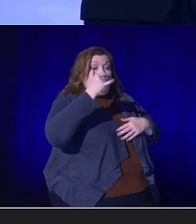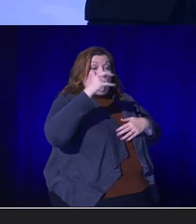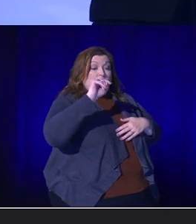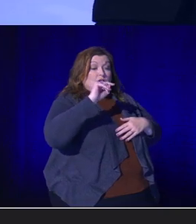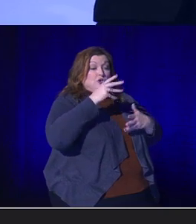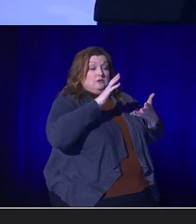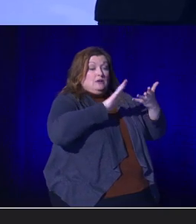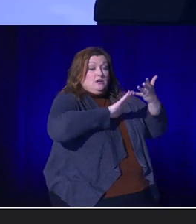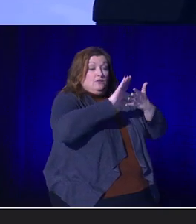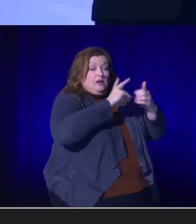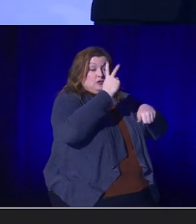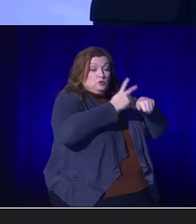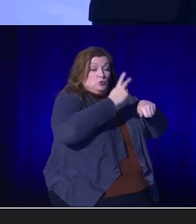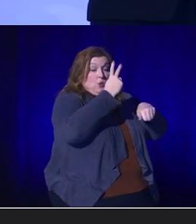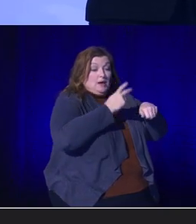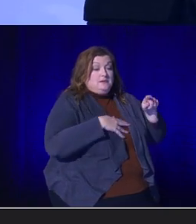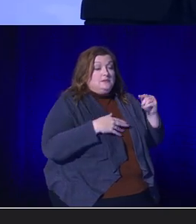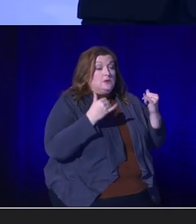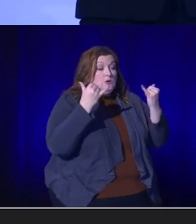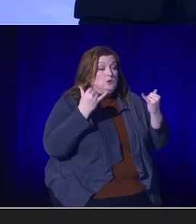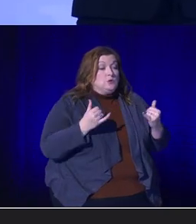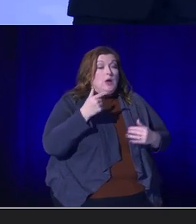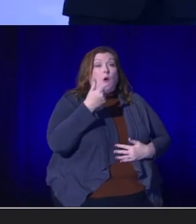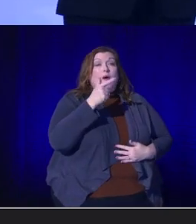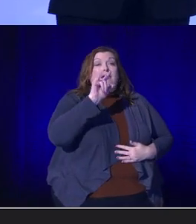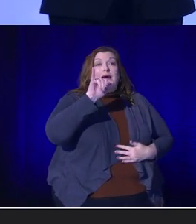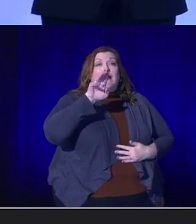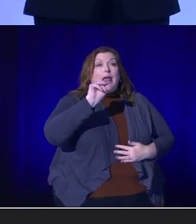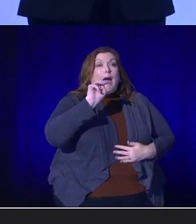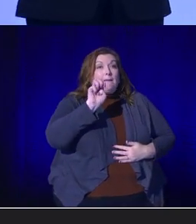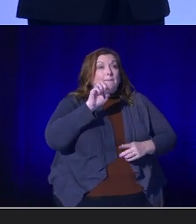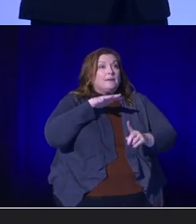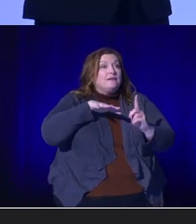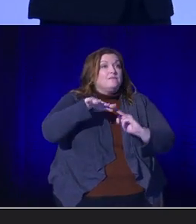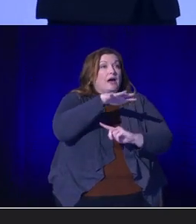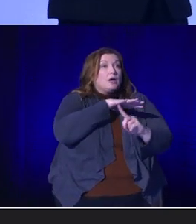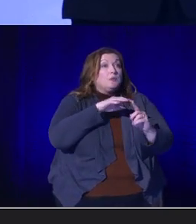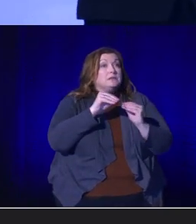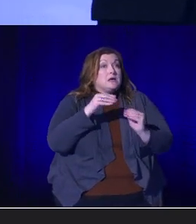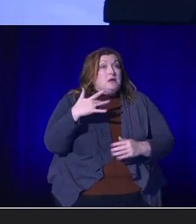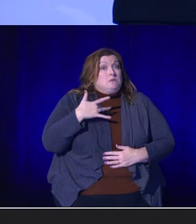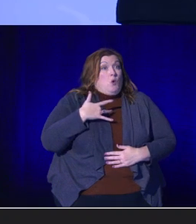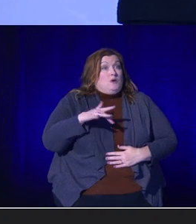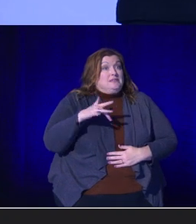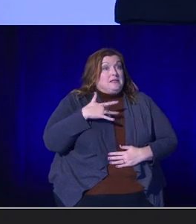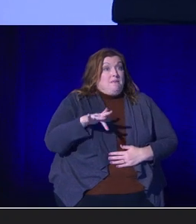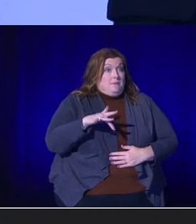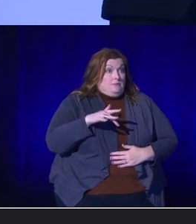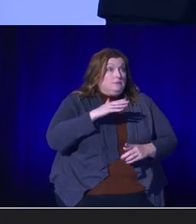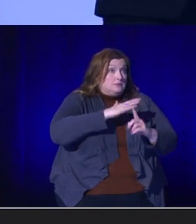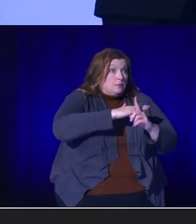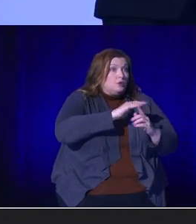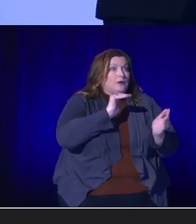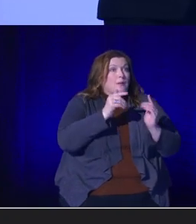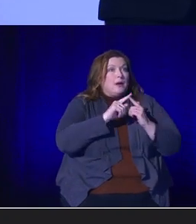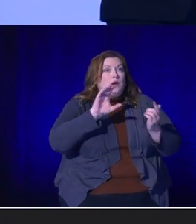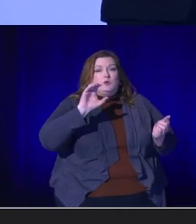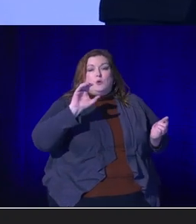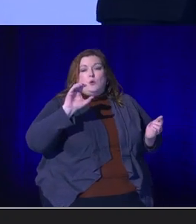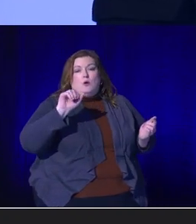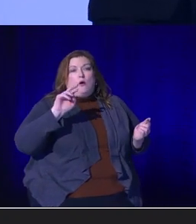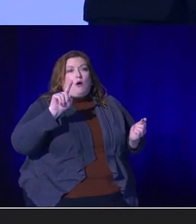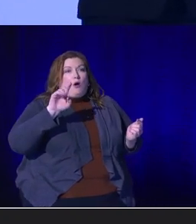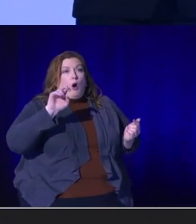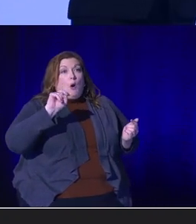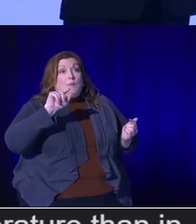in glyme environments, the electrolyte is much more sensitive to temperature than in carbonates, which is very interesting. Also, if we